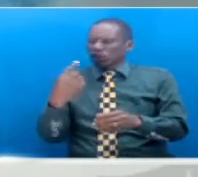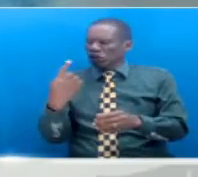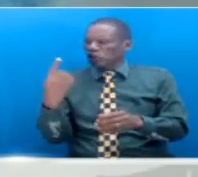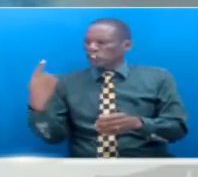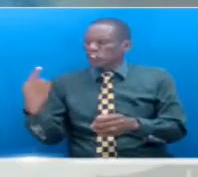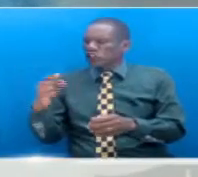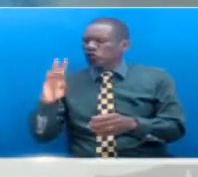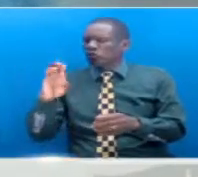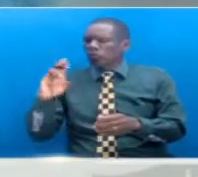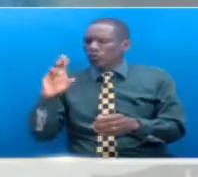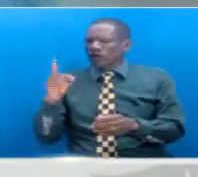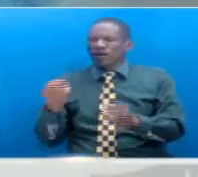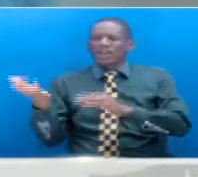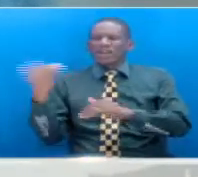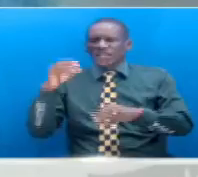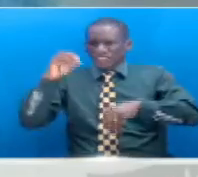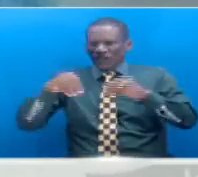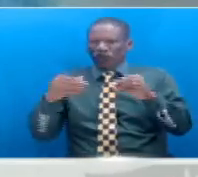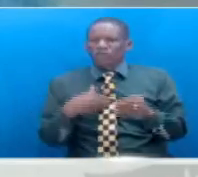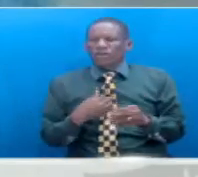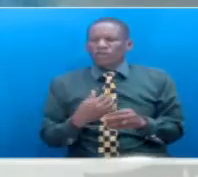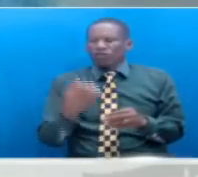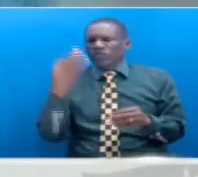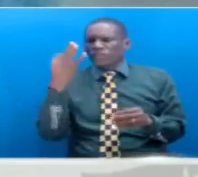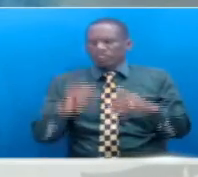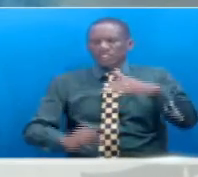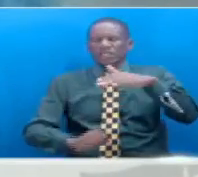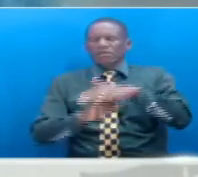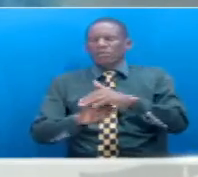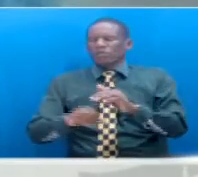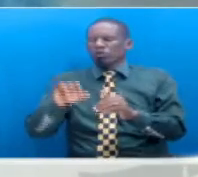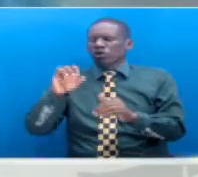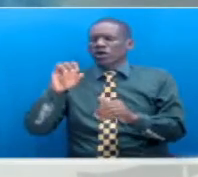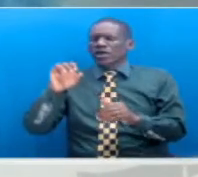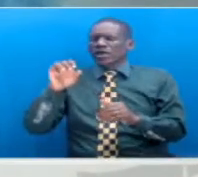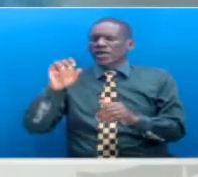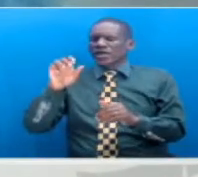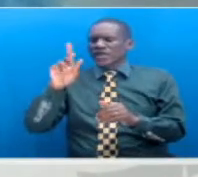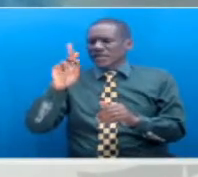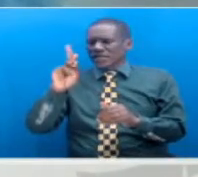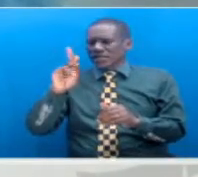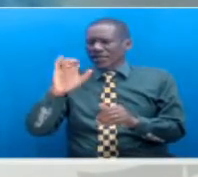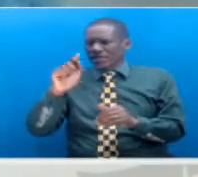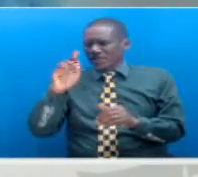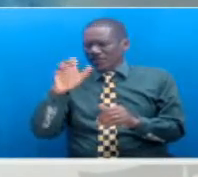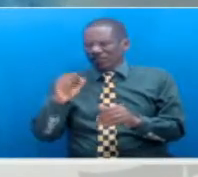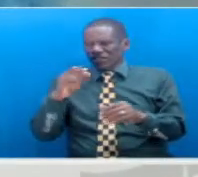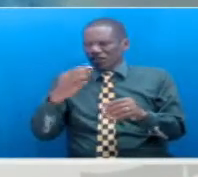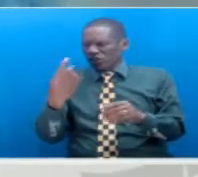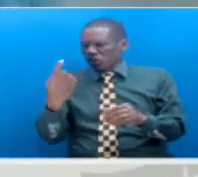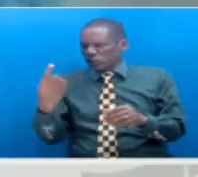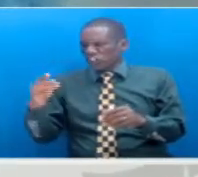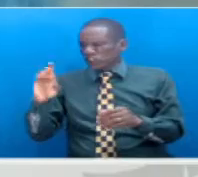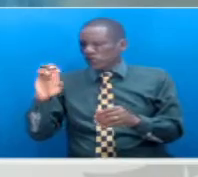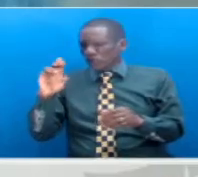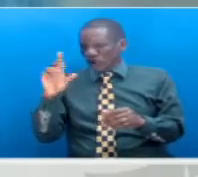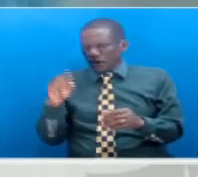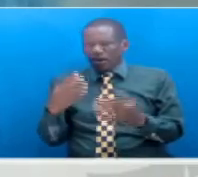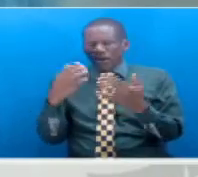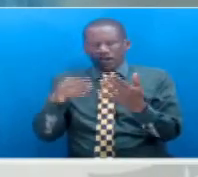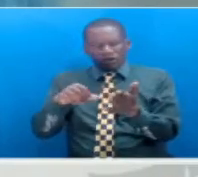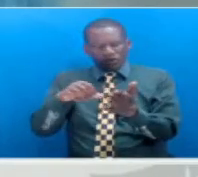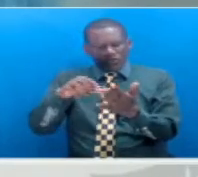Last elections, we had 3 backups per ward. The identification